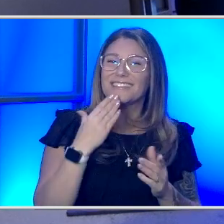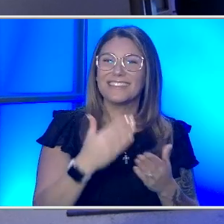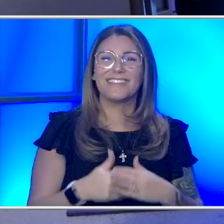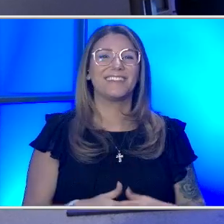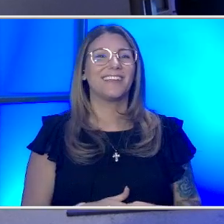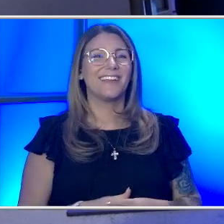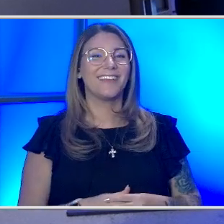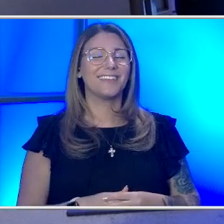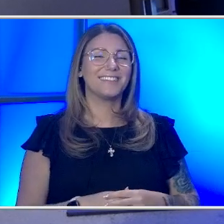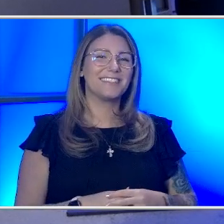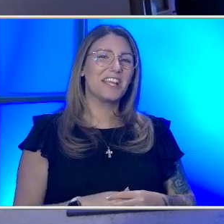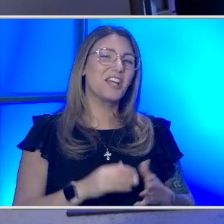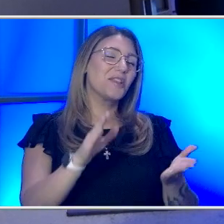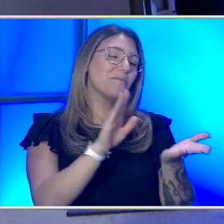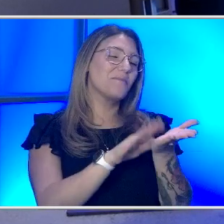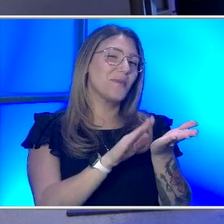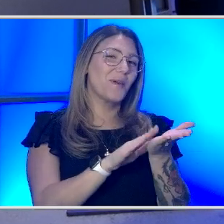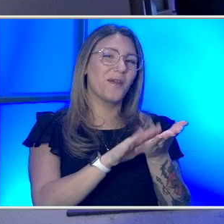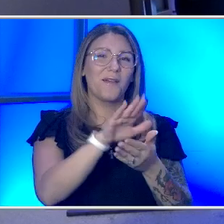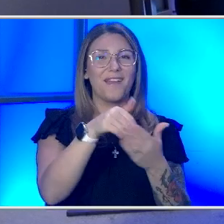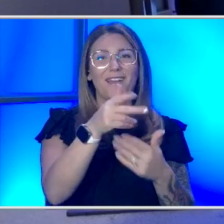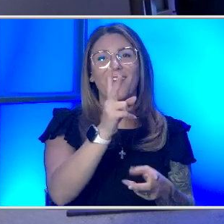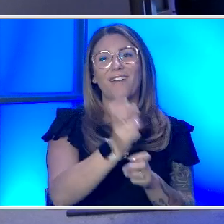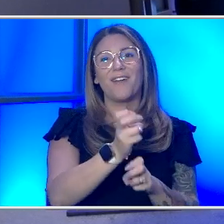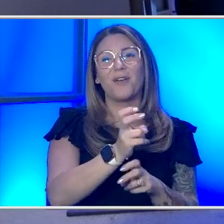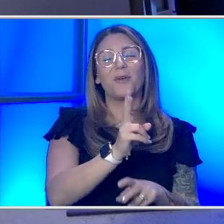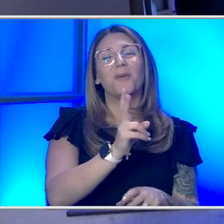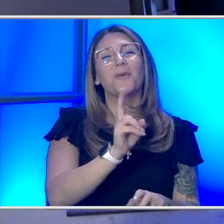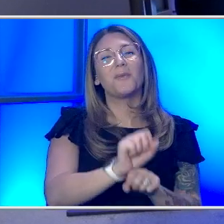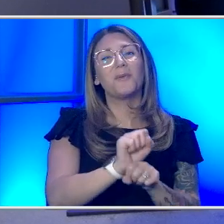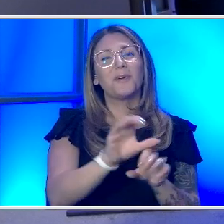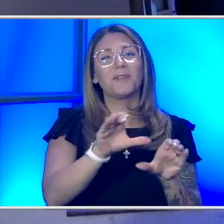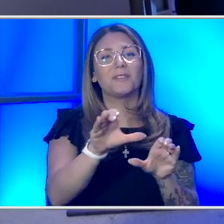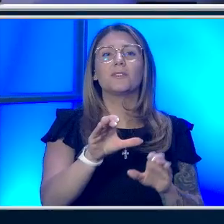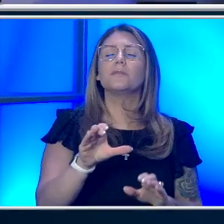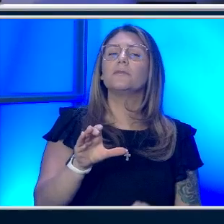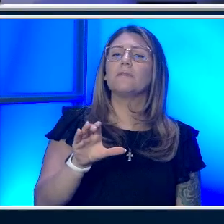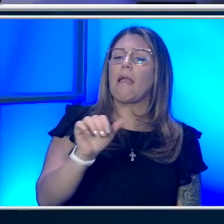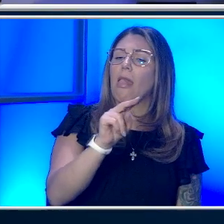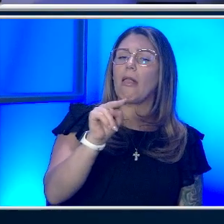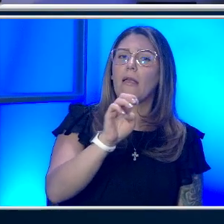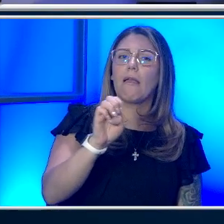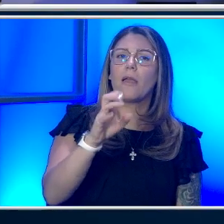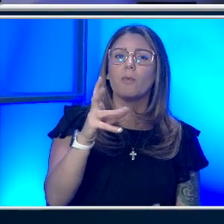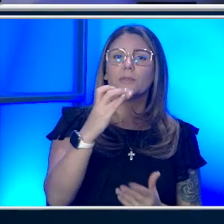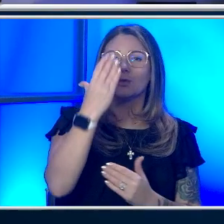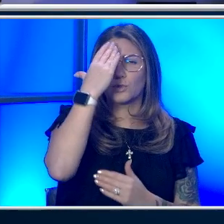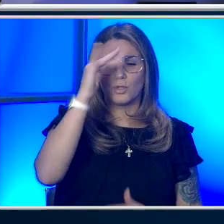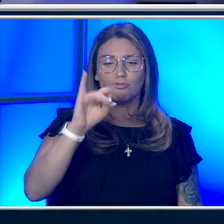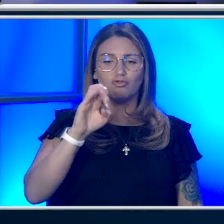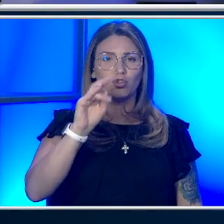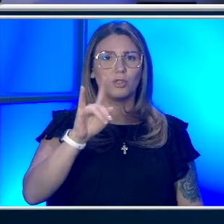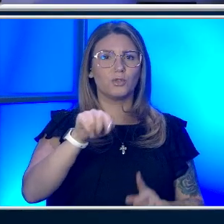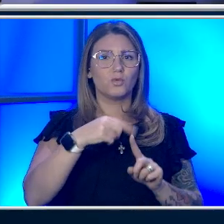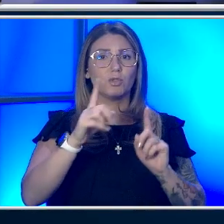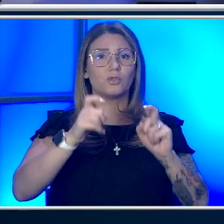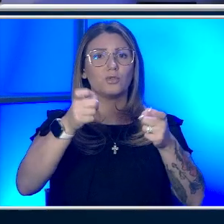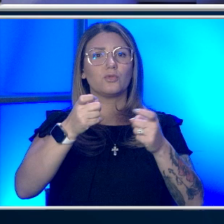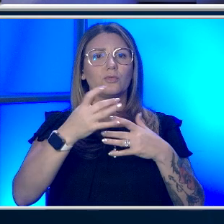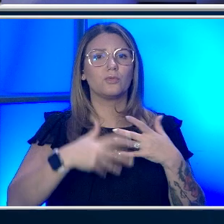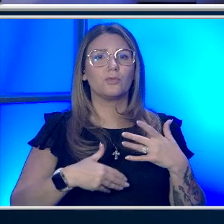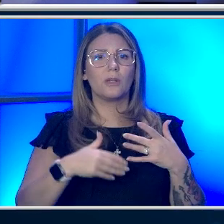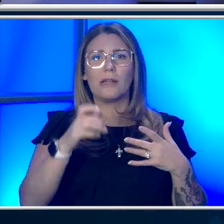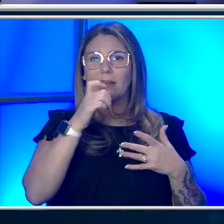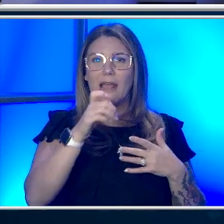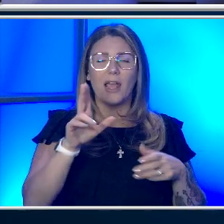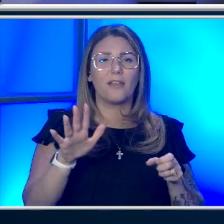all that hard work you're doing. Ann wants to know, Chelsea, she said one time when she donated blood, they didn't get a full unit. They